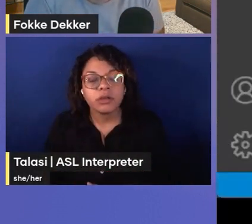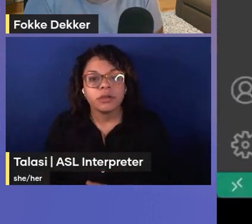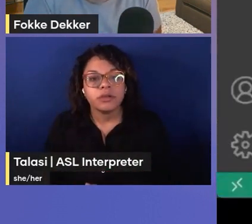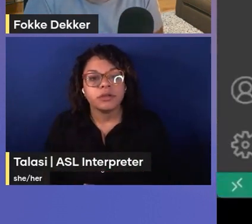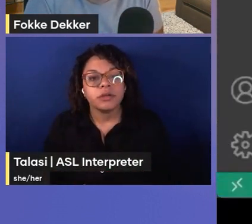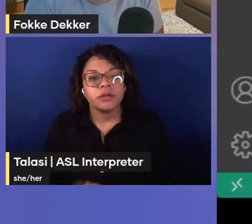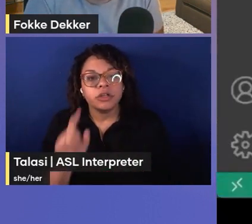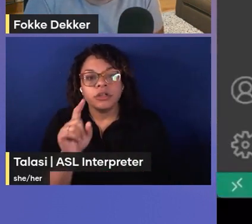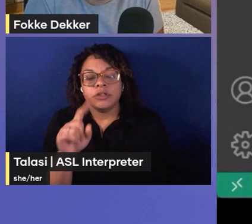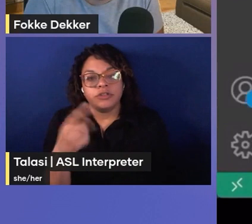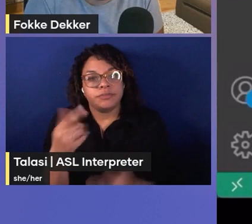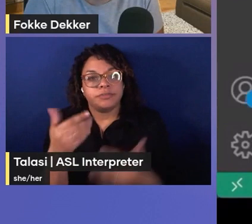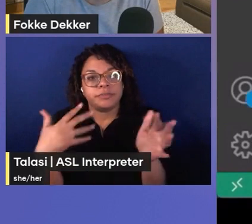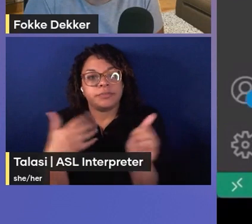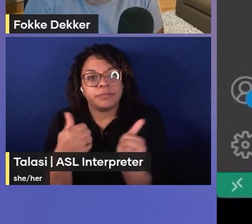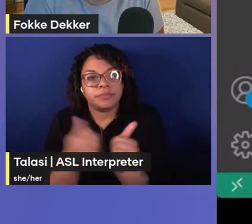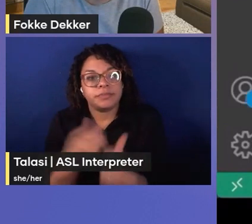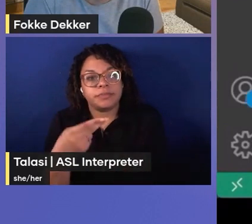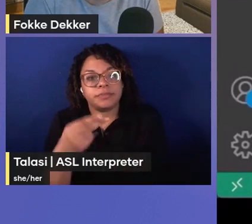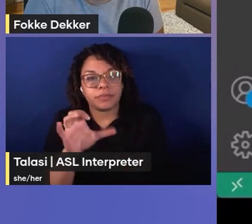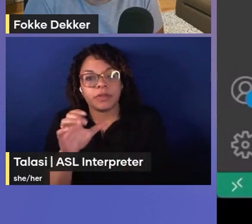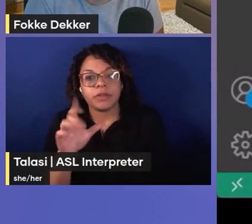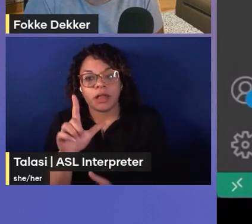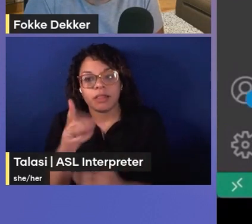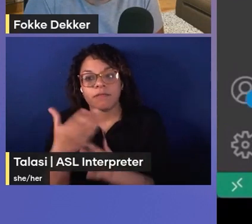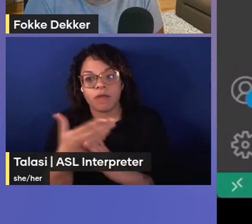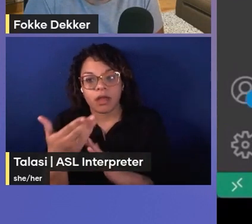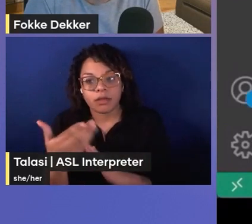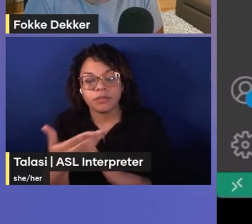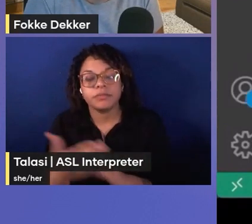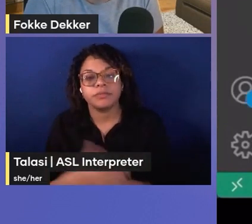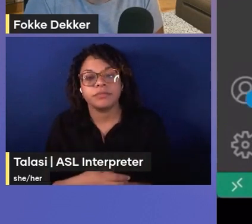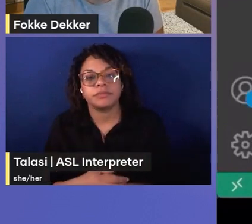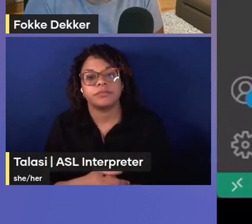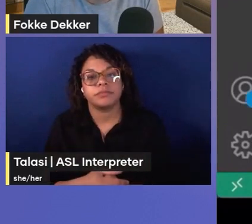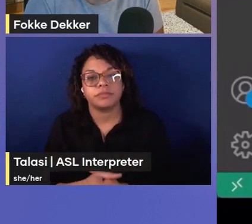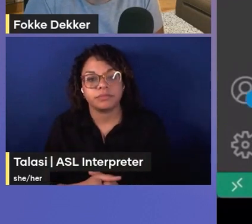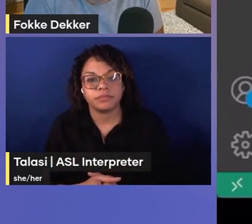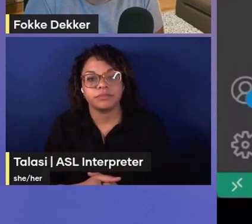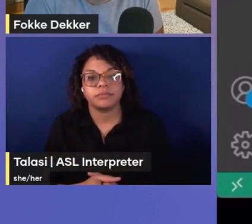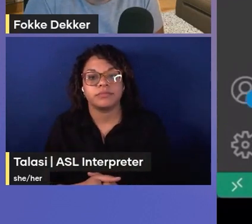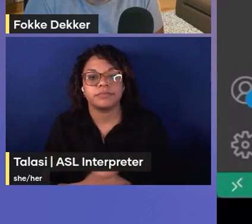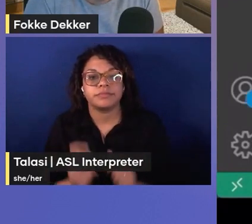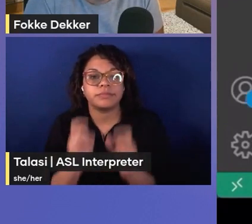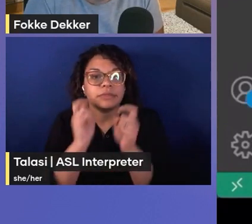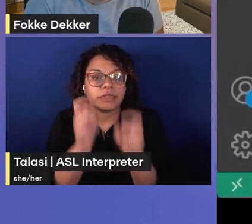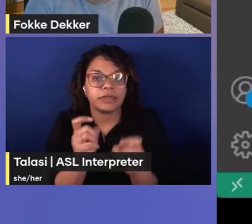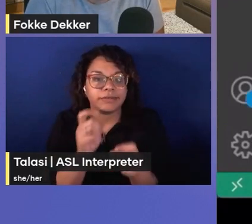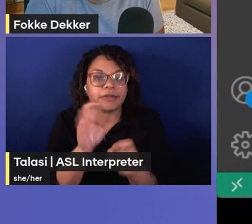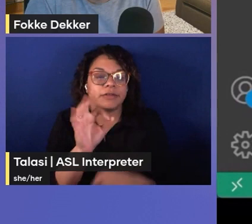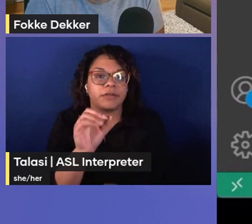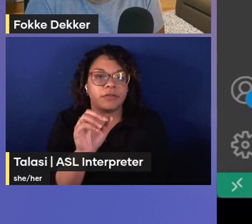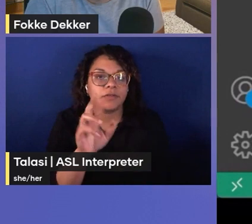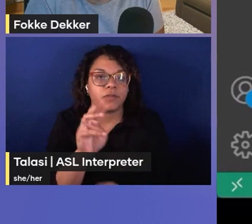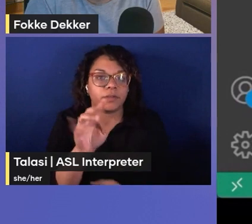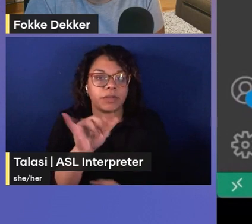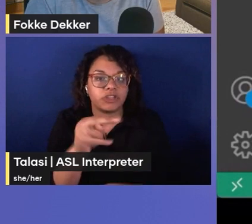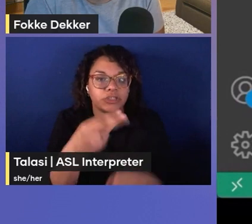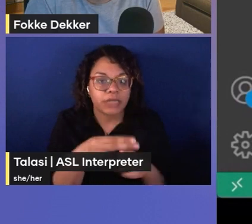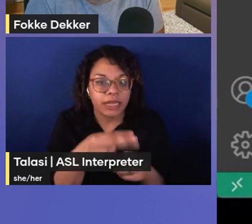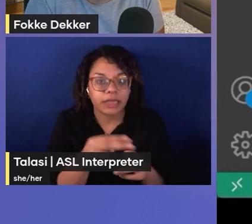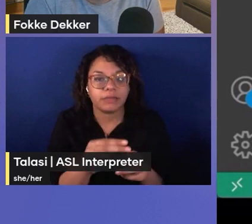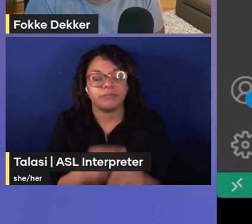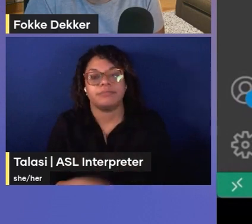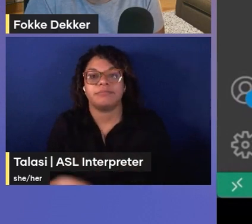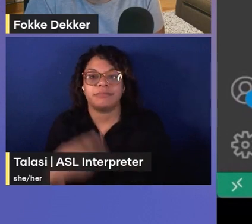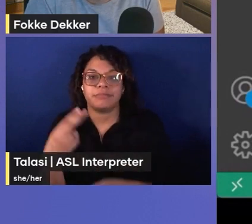update our HCL file, the waypoint.hcl file. We'll give it a formation name. And again, naming is hard, so